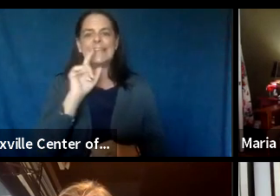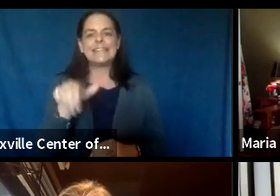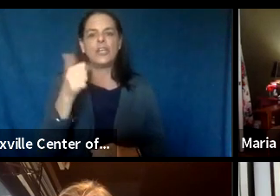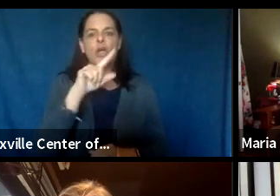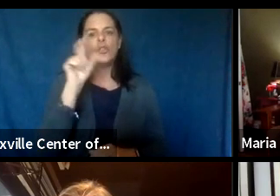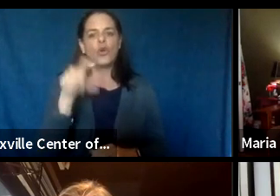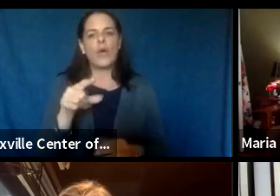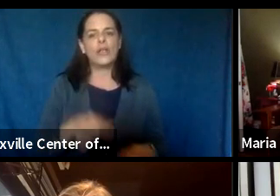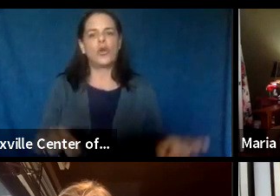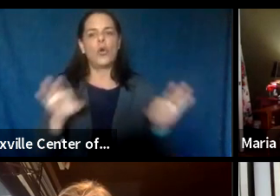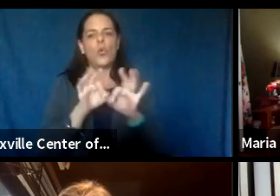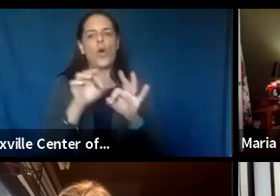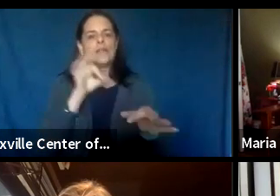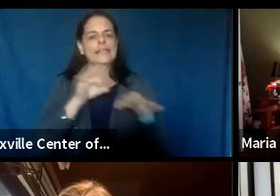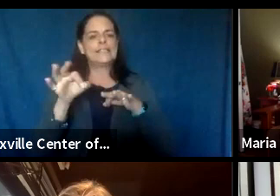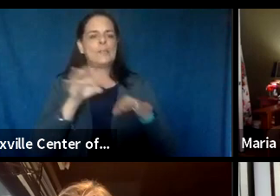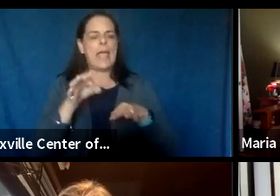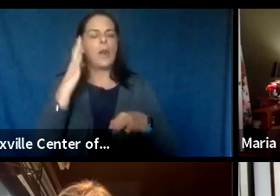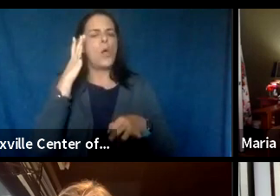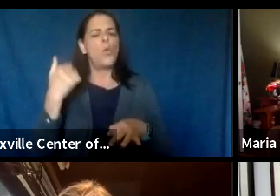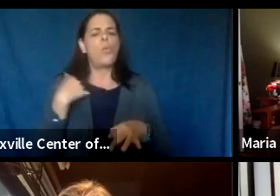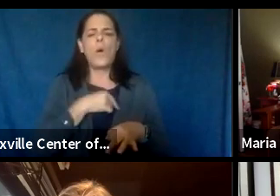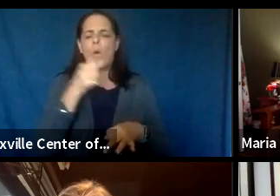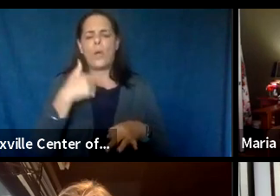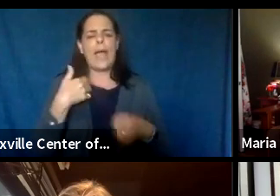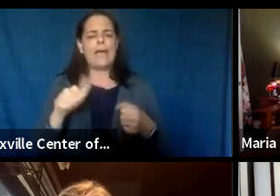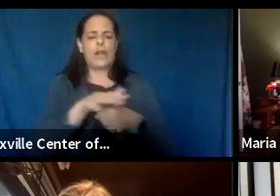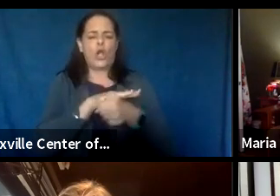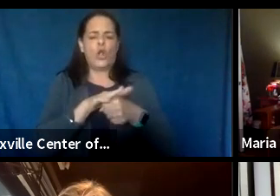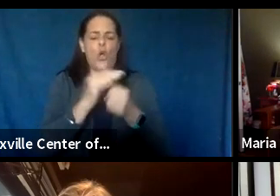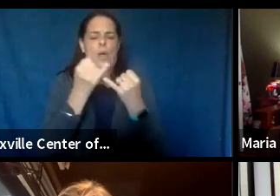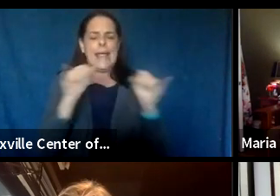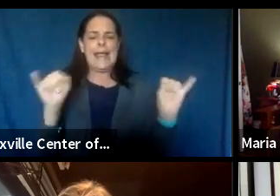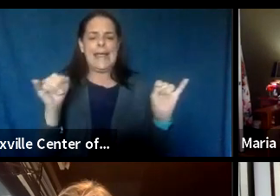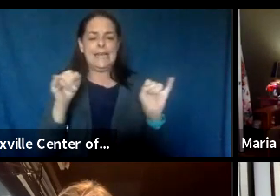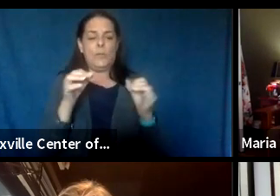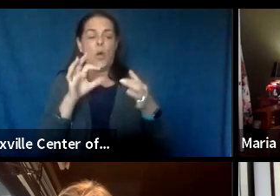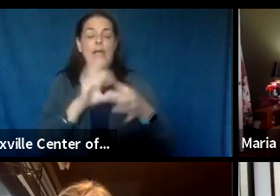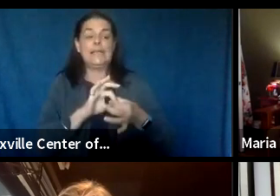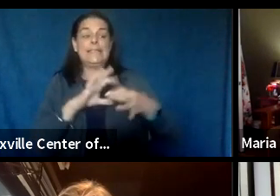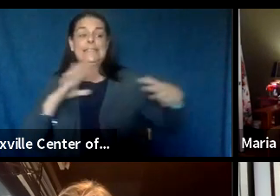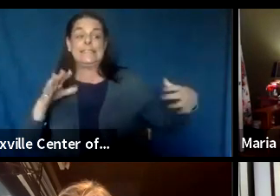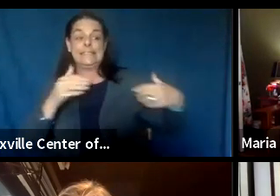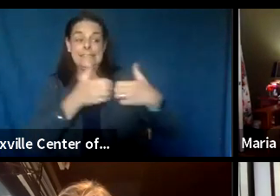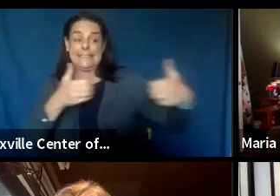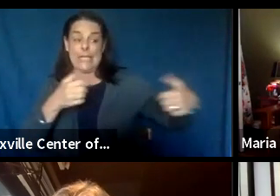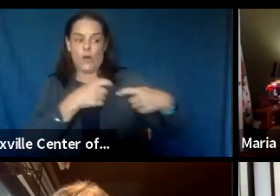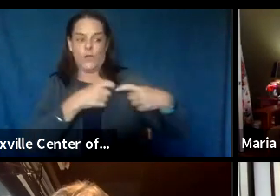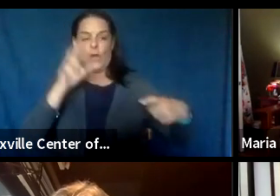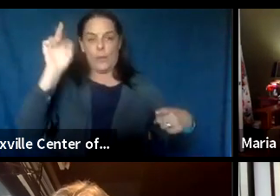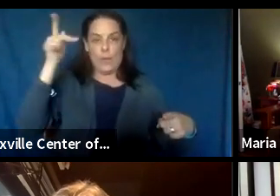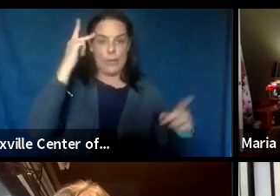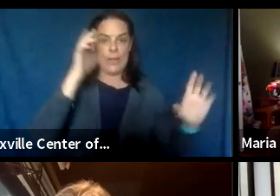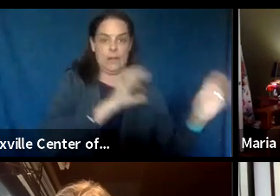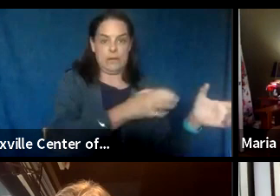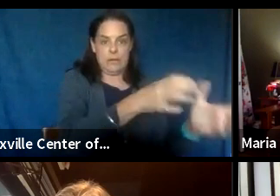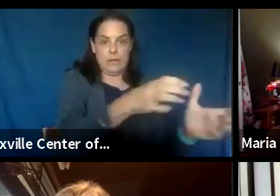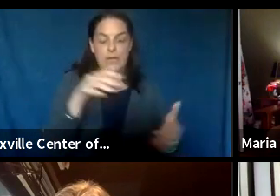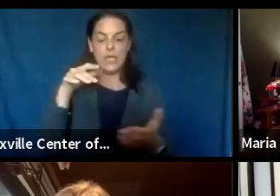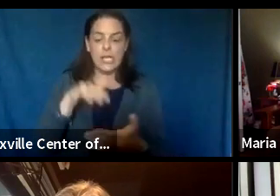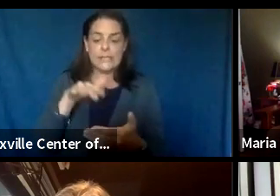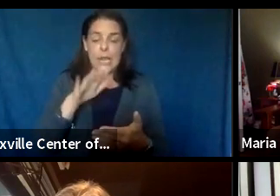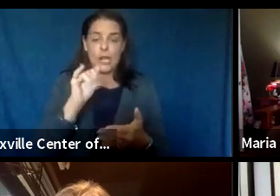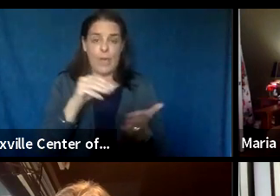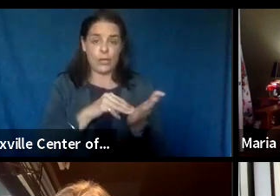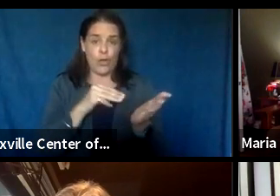question worth explaining, why we have no local, independent, free of the politicized entities studied by